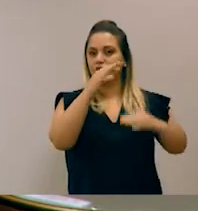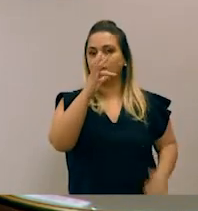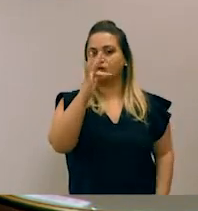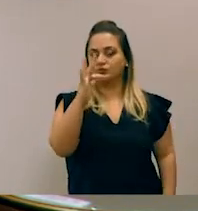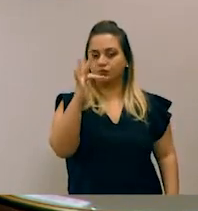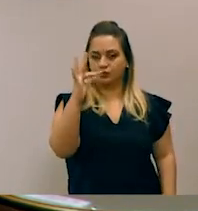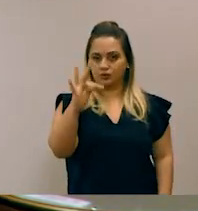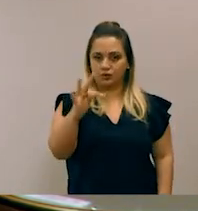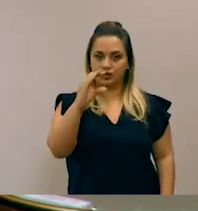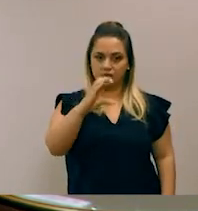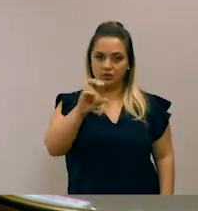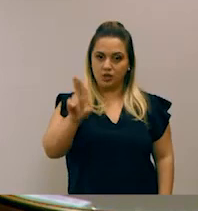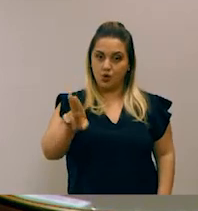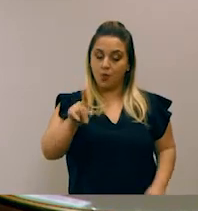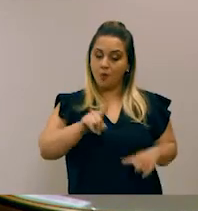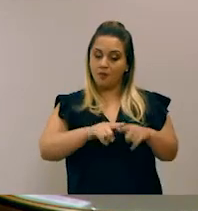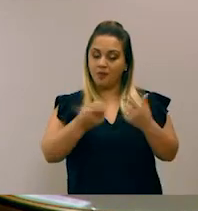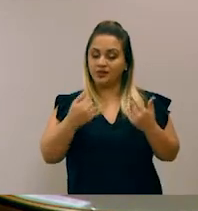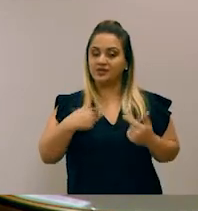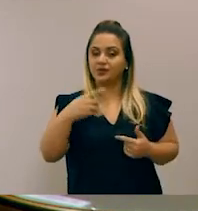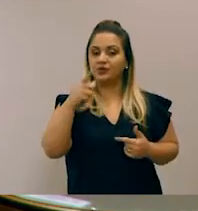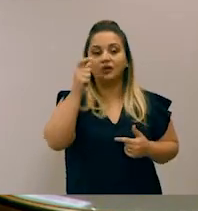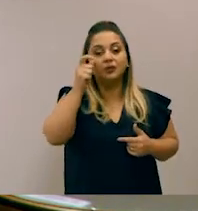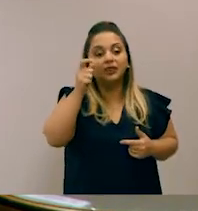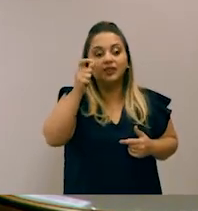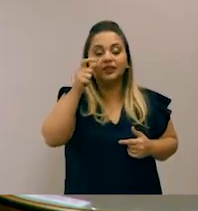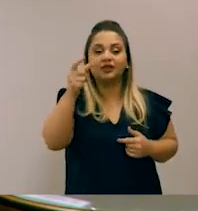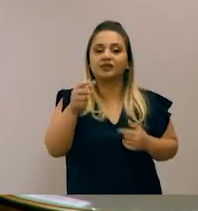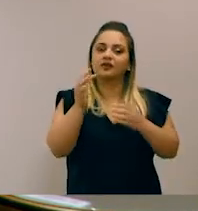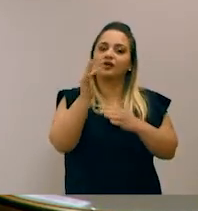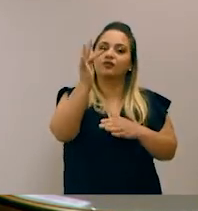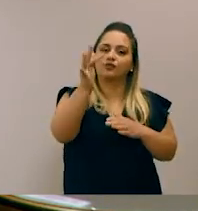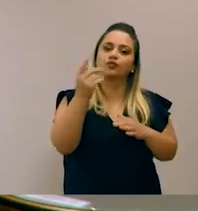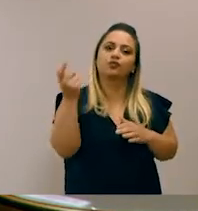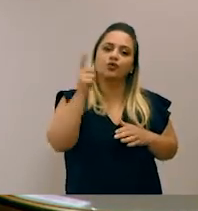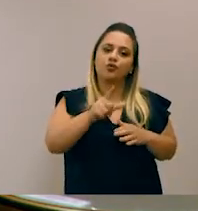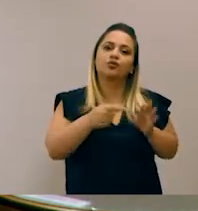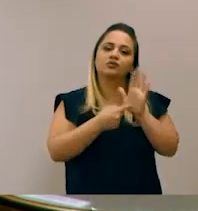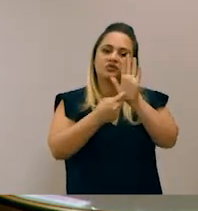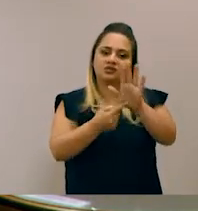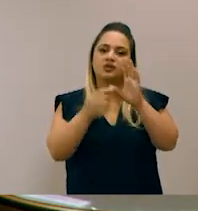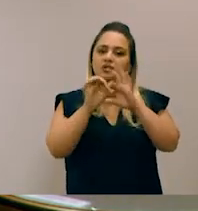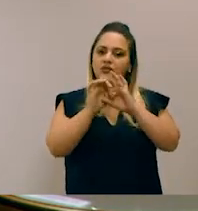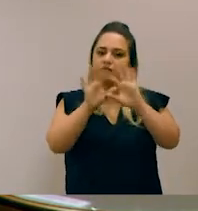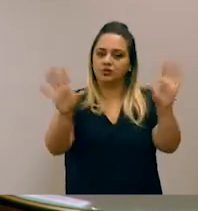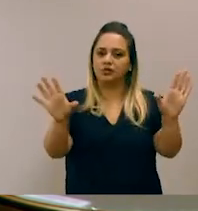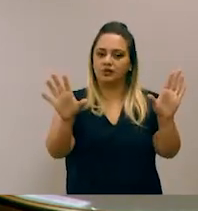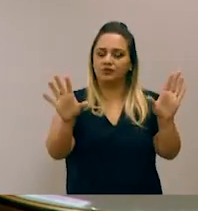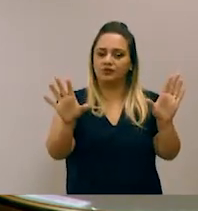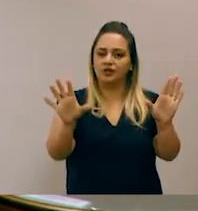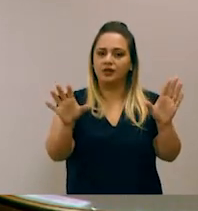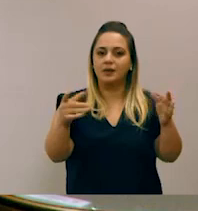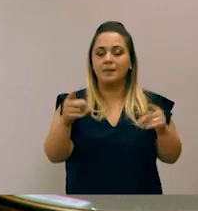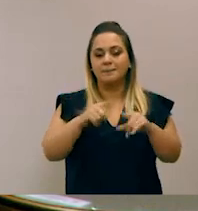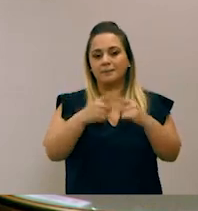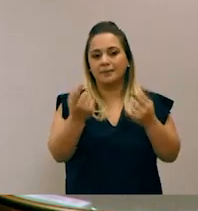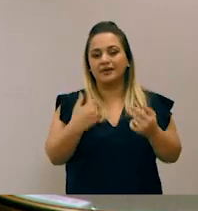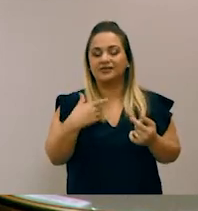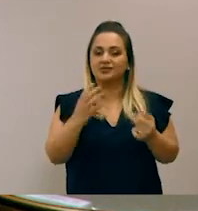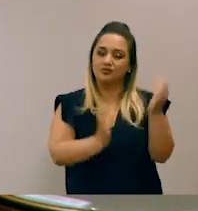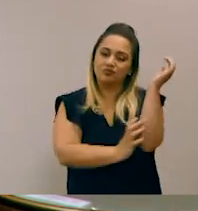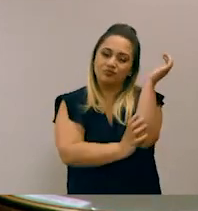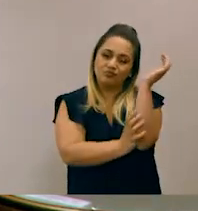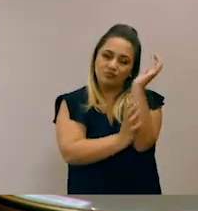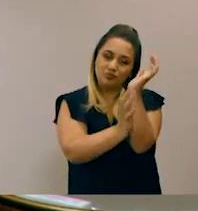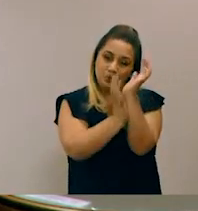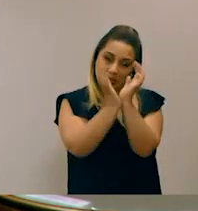developed at the Federal Court of Accounts, but it's my interest to keep to have it available. There is a